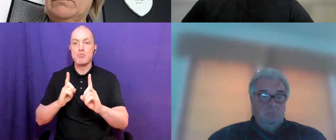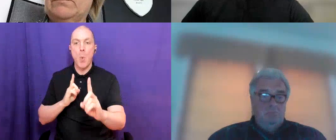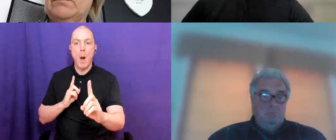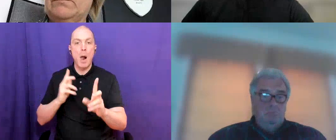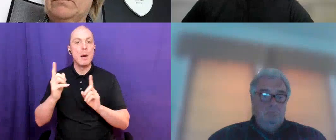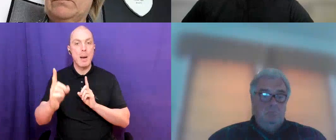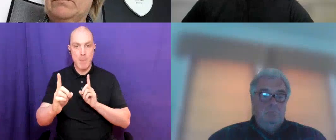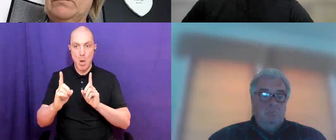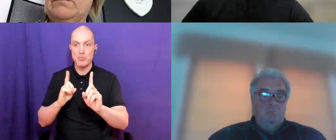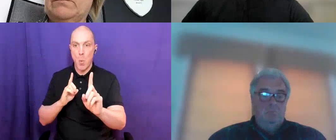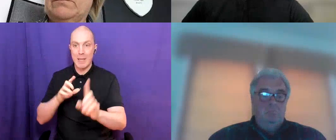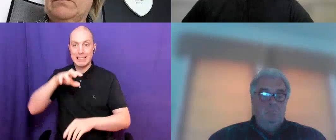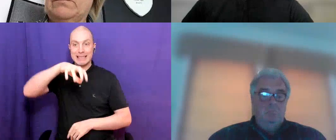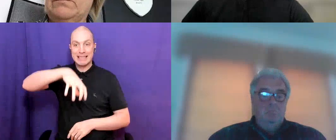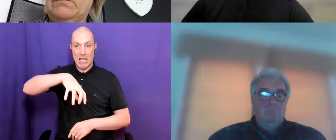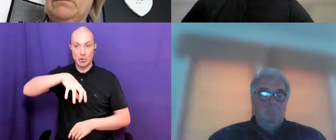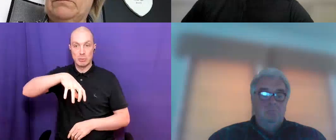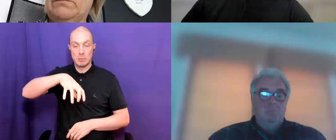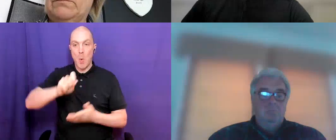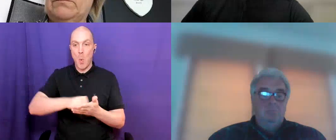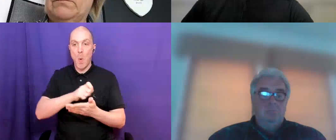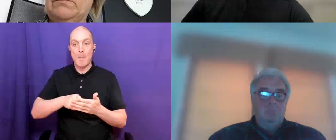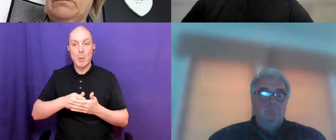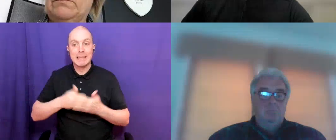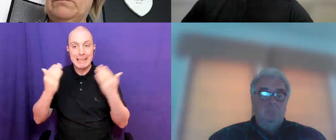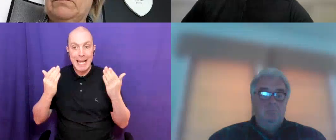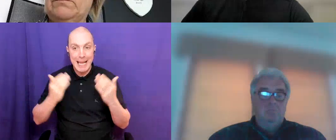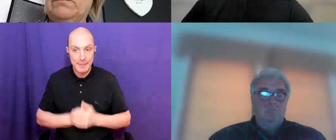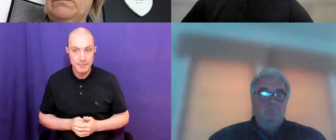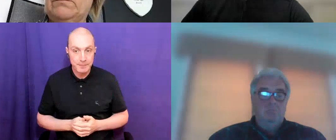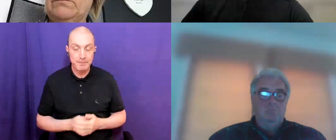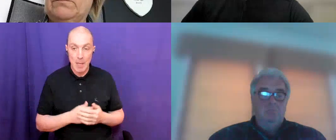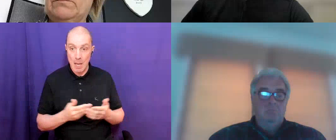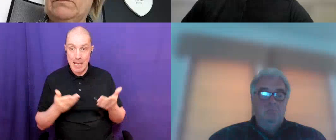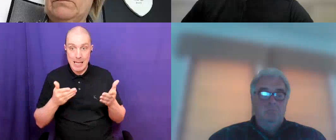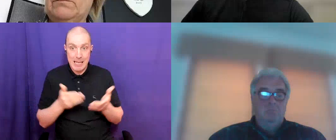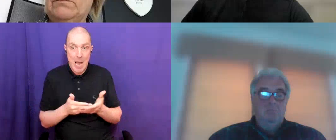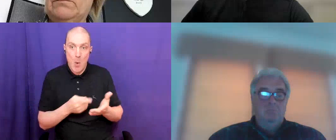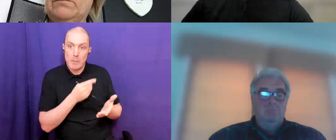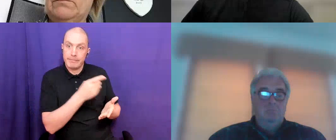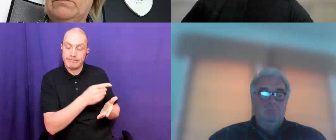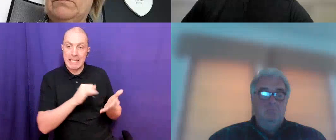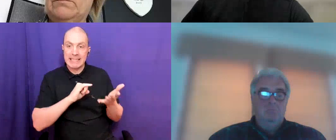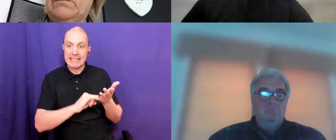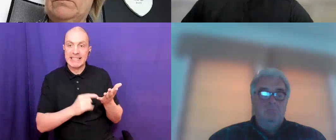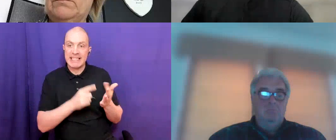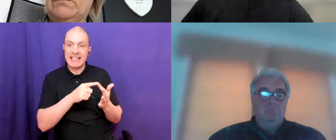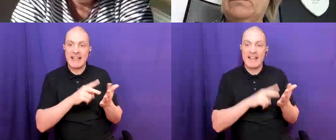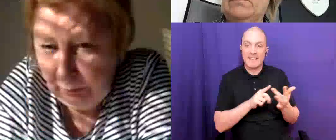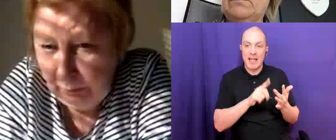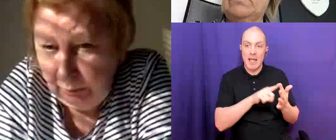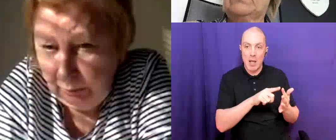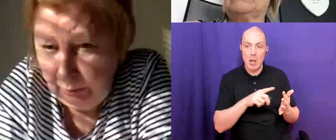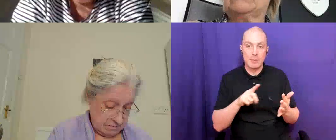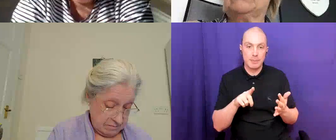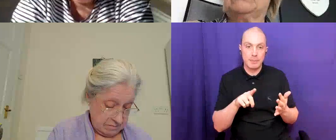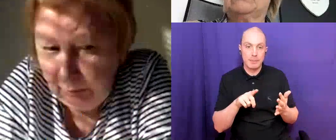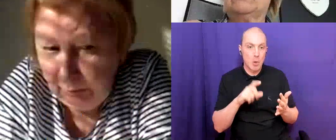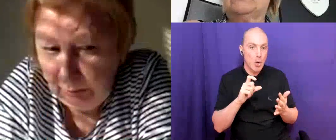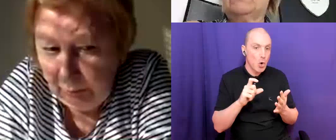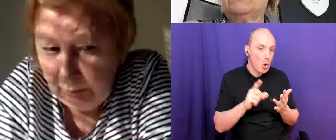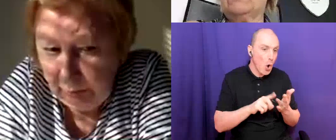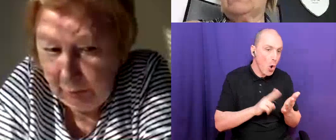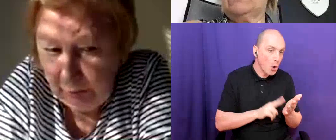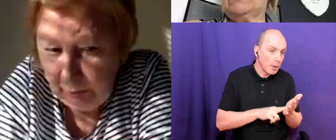as well. At this point, I'll maybe invite Stevie Conn from Police Scotland to say anything additional or take any